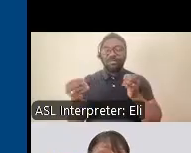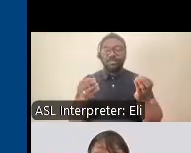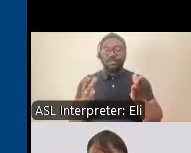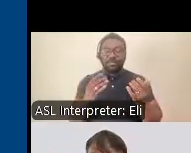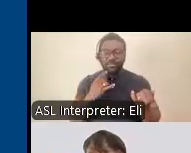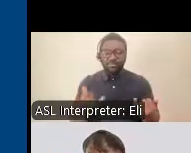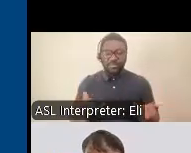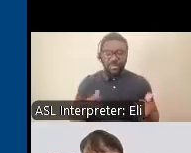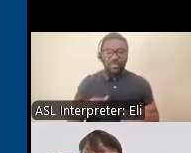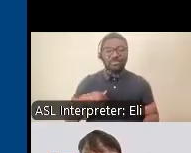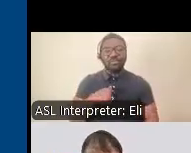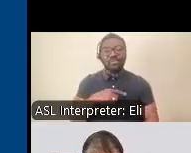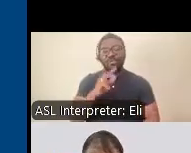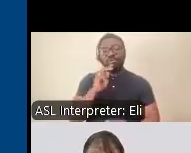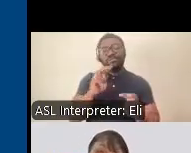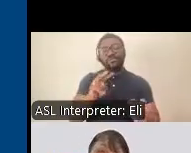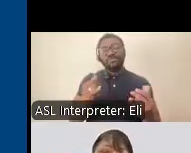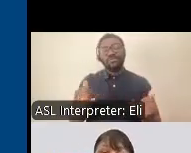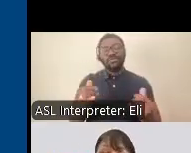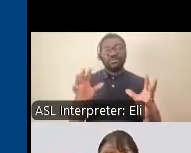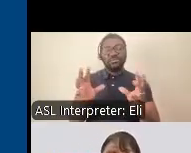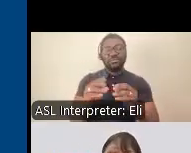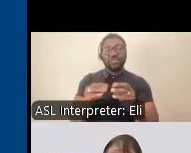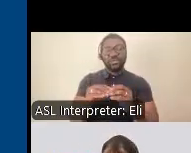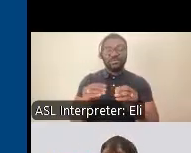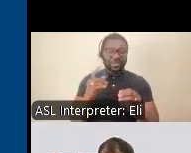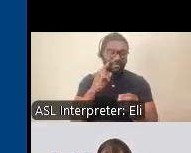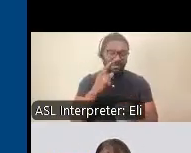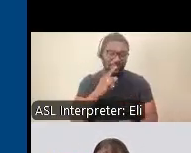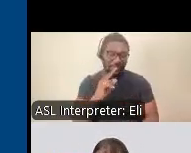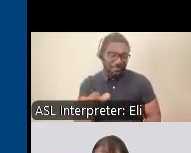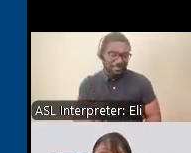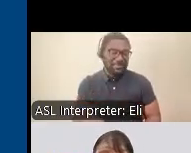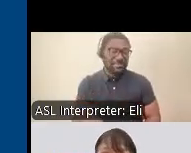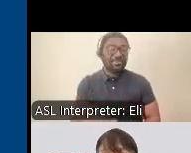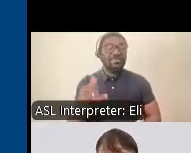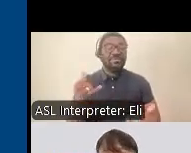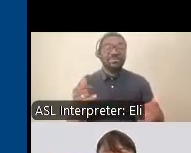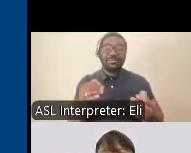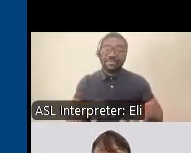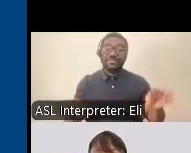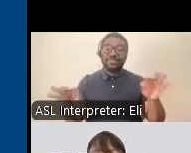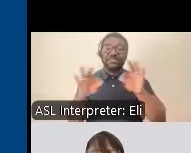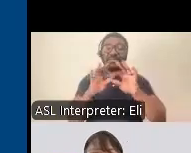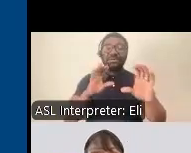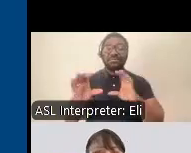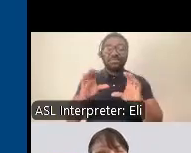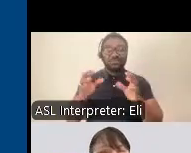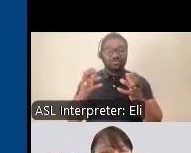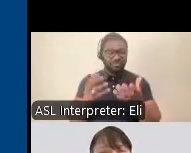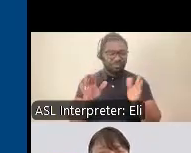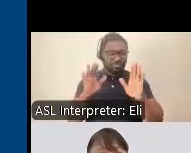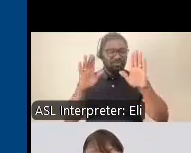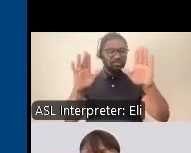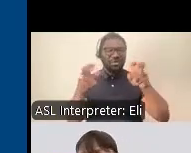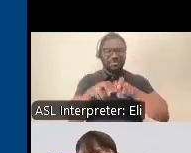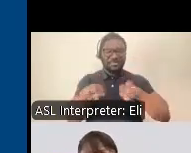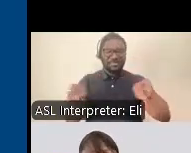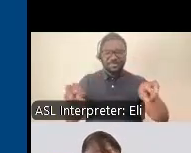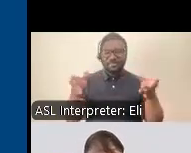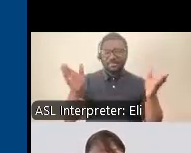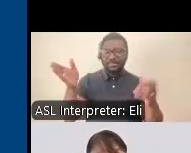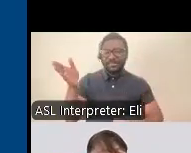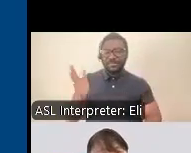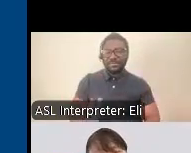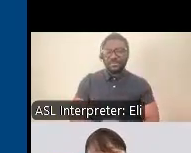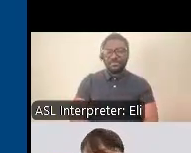to today's webinar, and I think you will too. This is going to be a very important conversation, and we have an excellent set of panelists. Move to